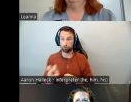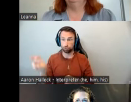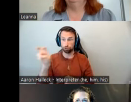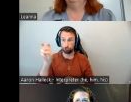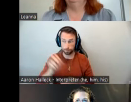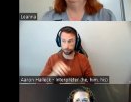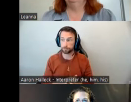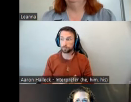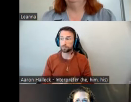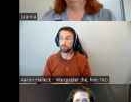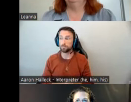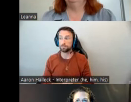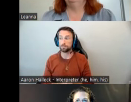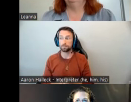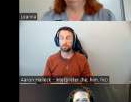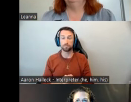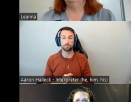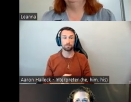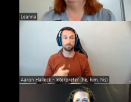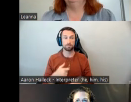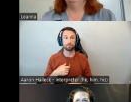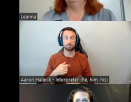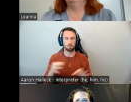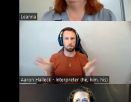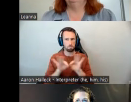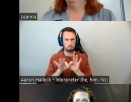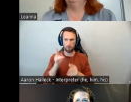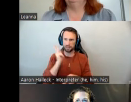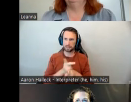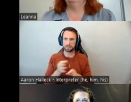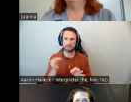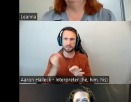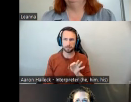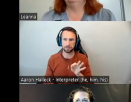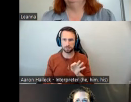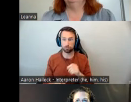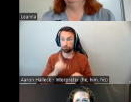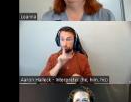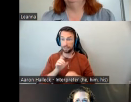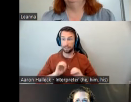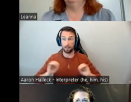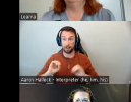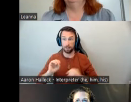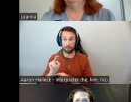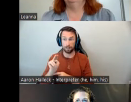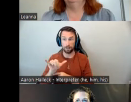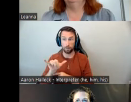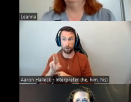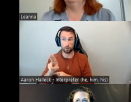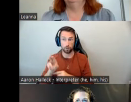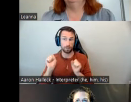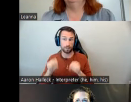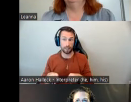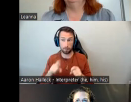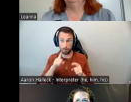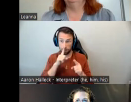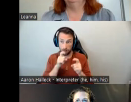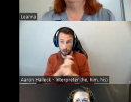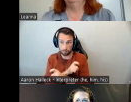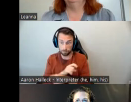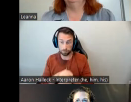I think about keeping it extremely simple, just because nothing at NYU can be complicated. Otherwise, it just